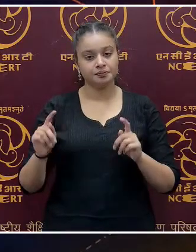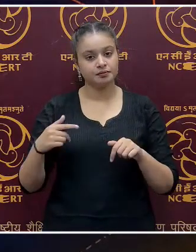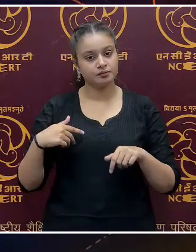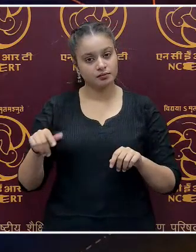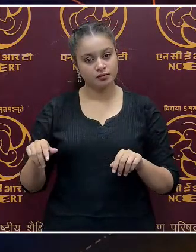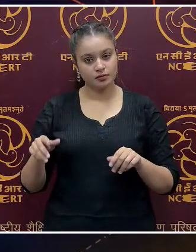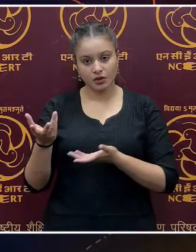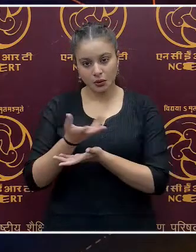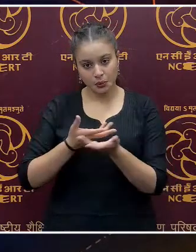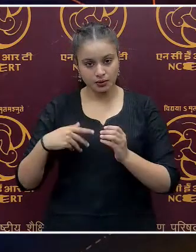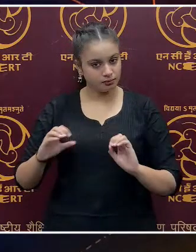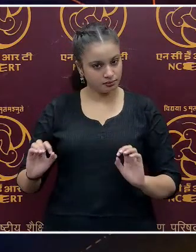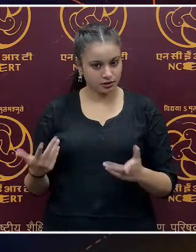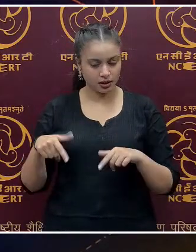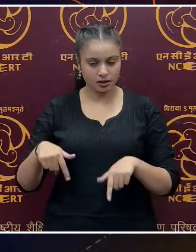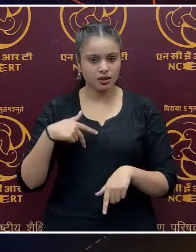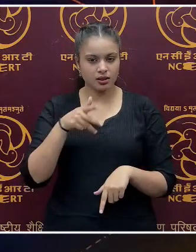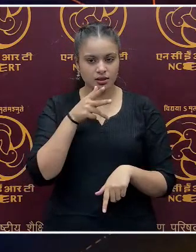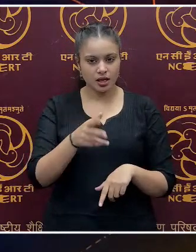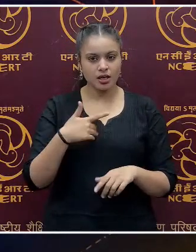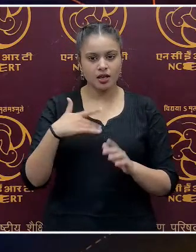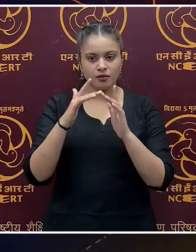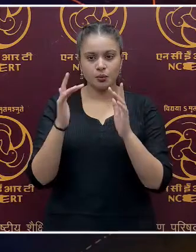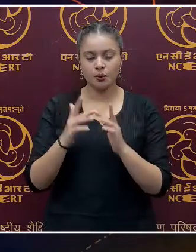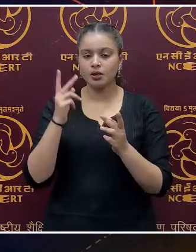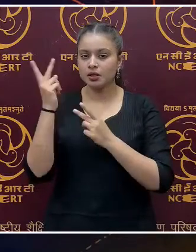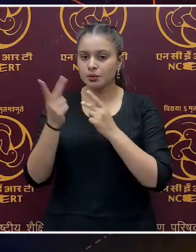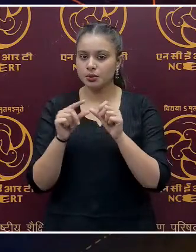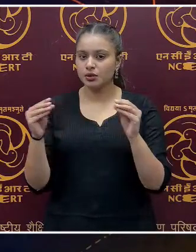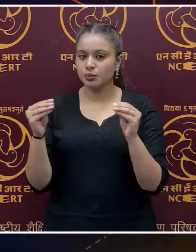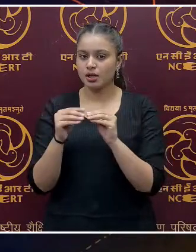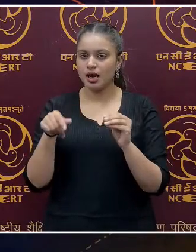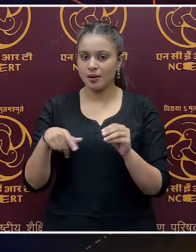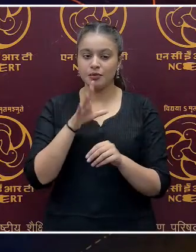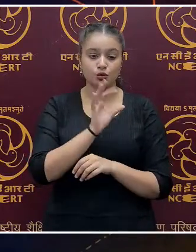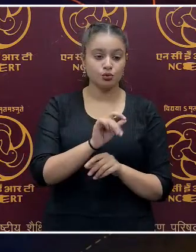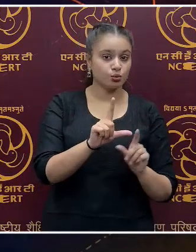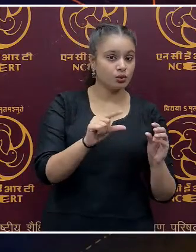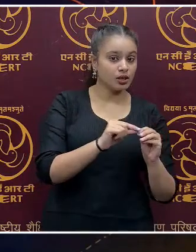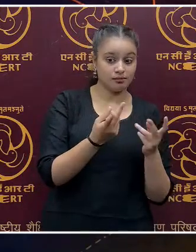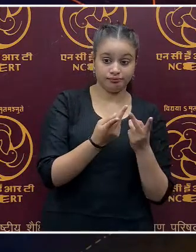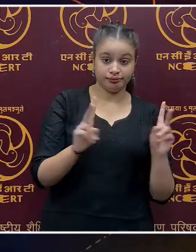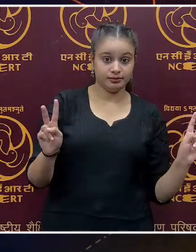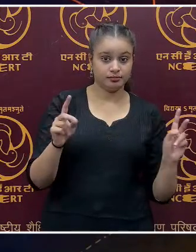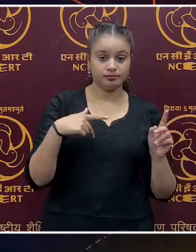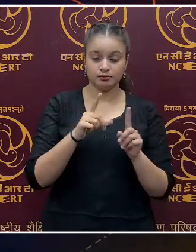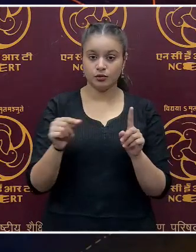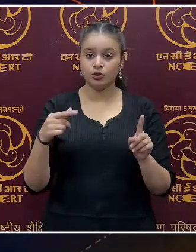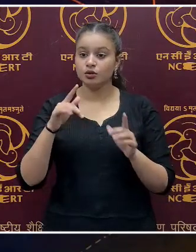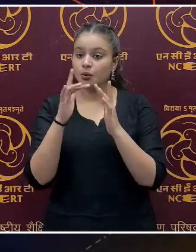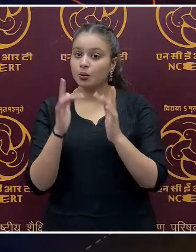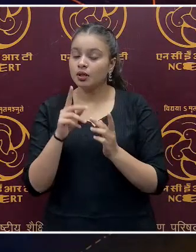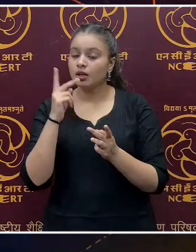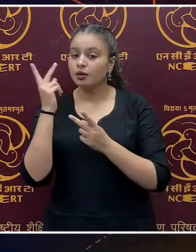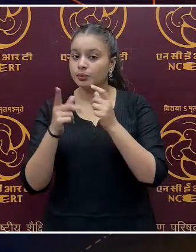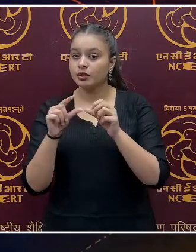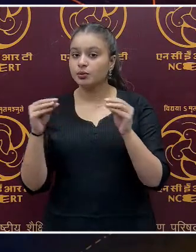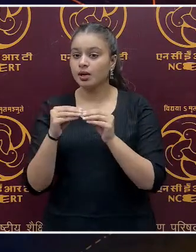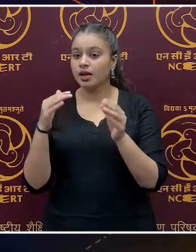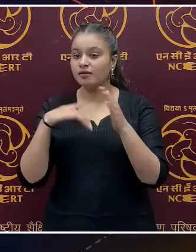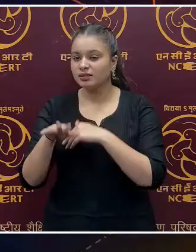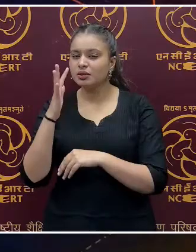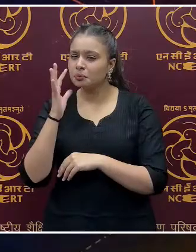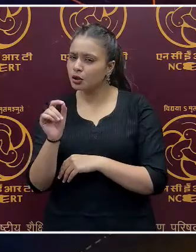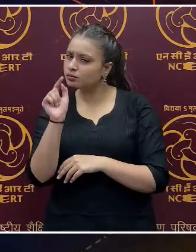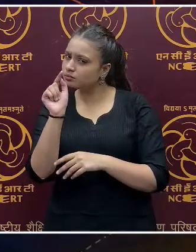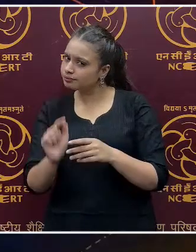this conversation. Like I said, virtual labs are different from physical labs, and virtual labs has a certain purpose.